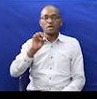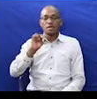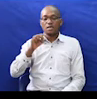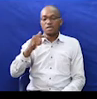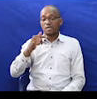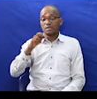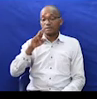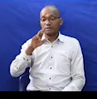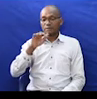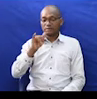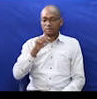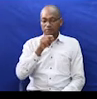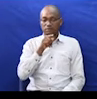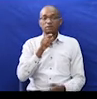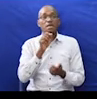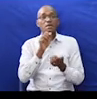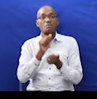is a branch